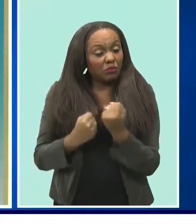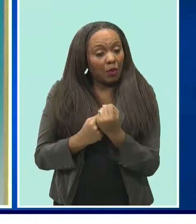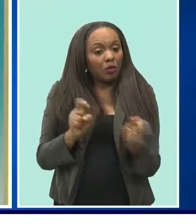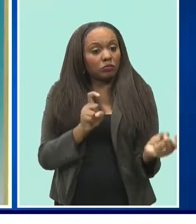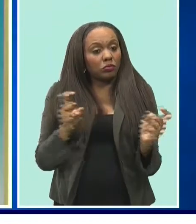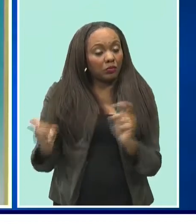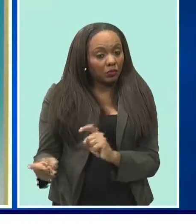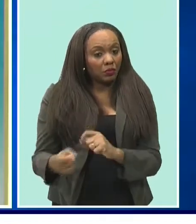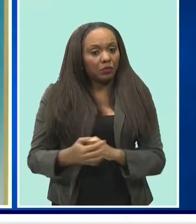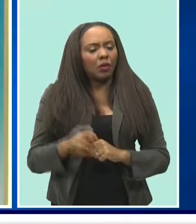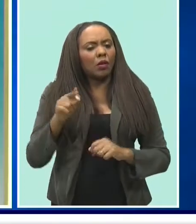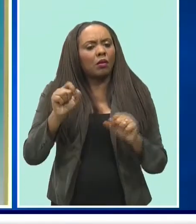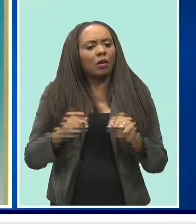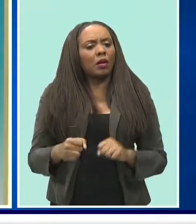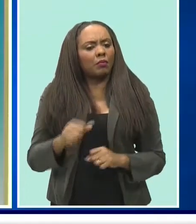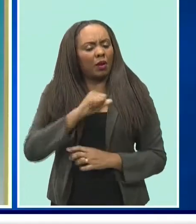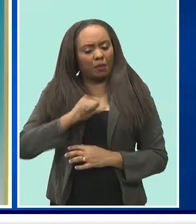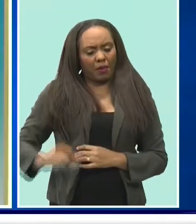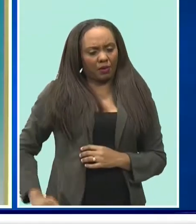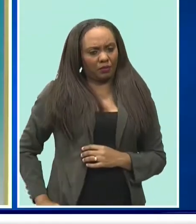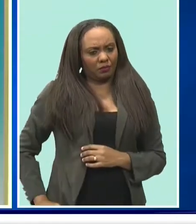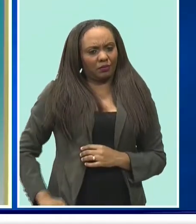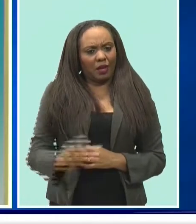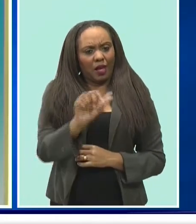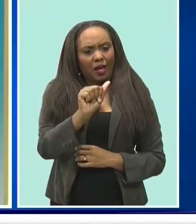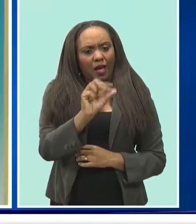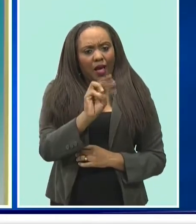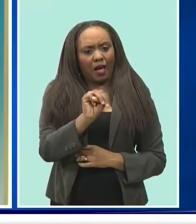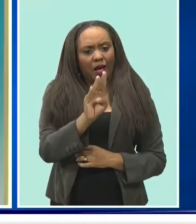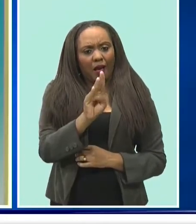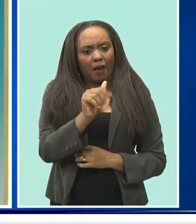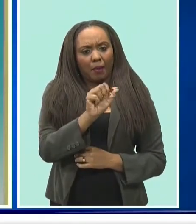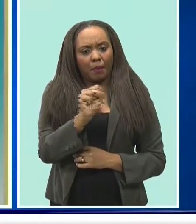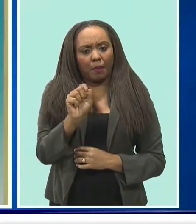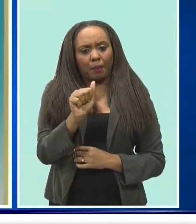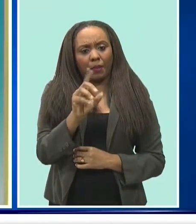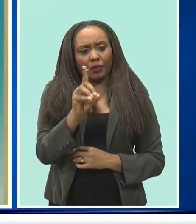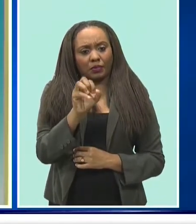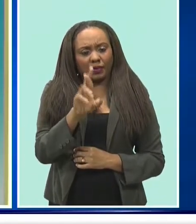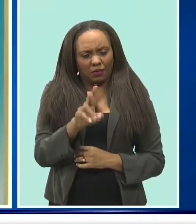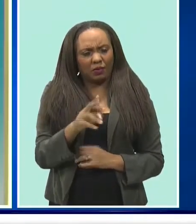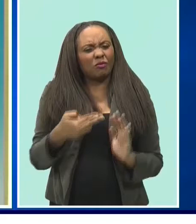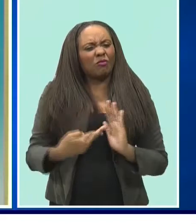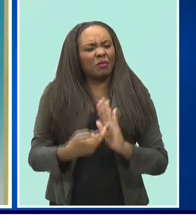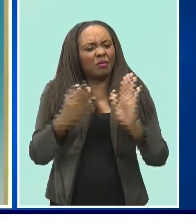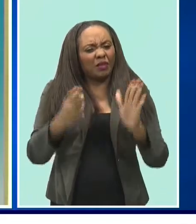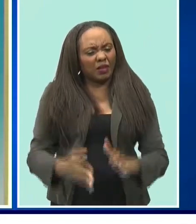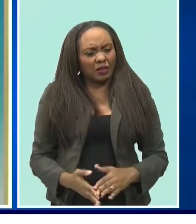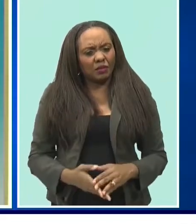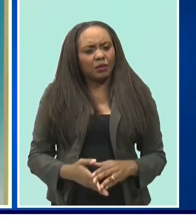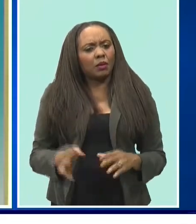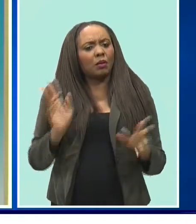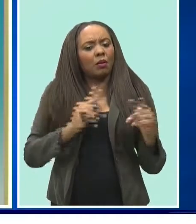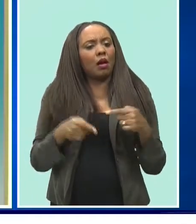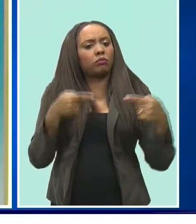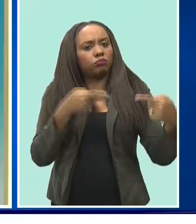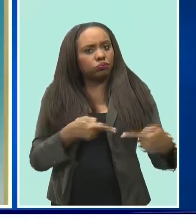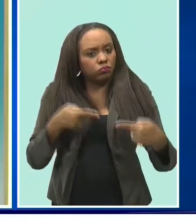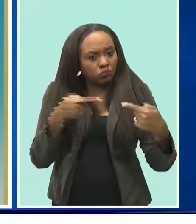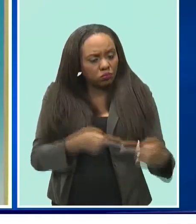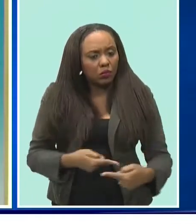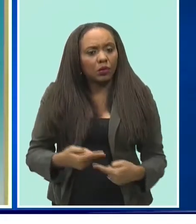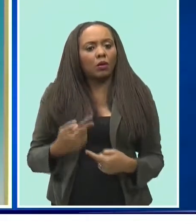You can become an ambassador. And while the struggle is going on, and while government